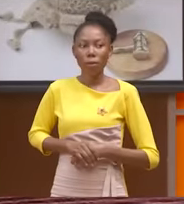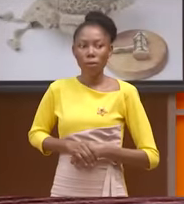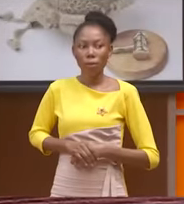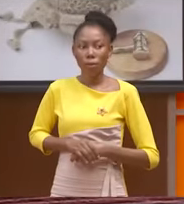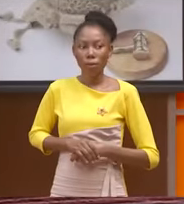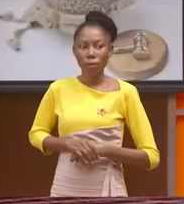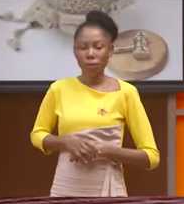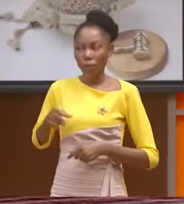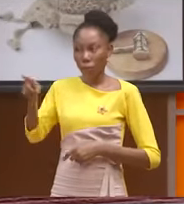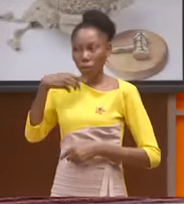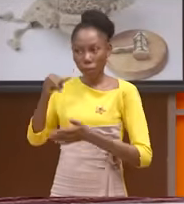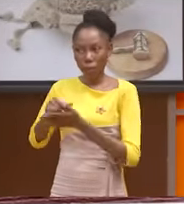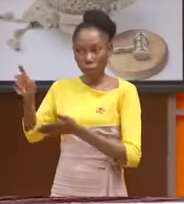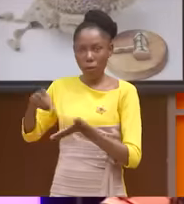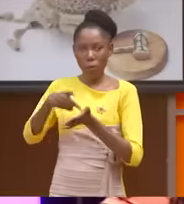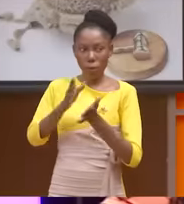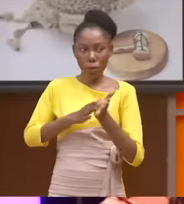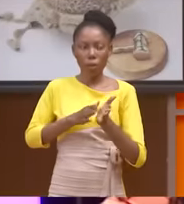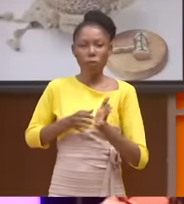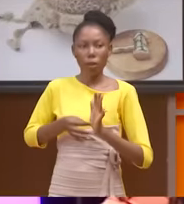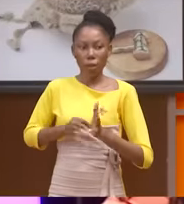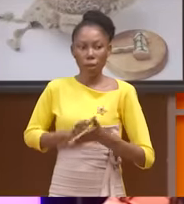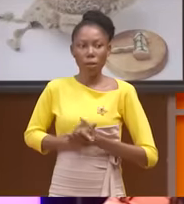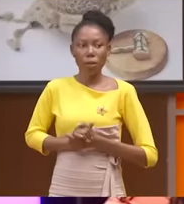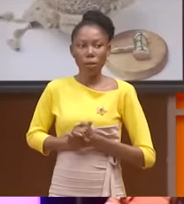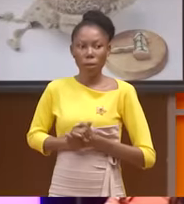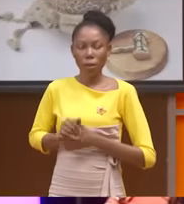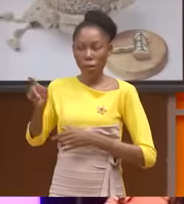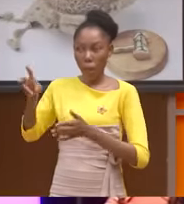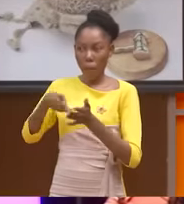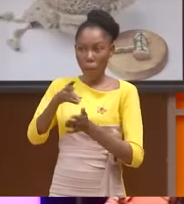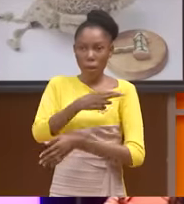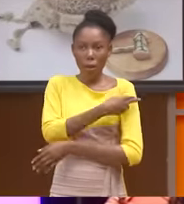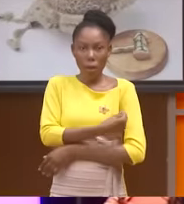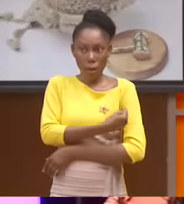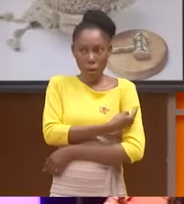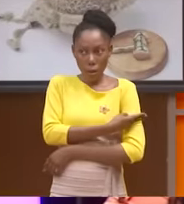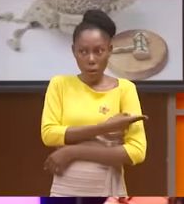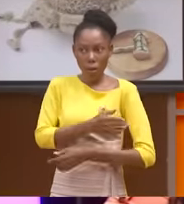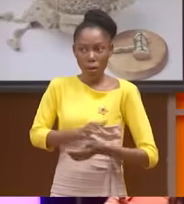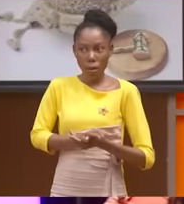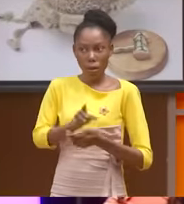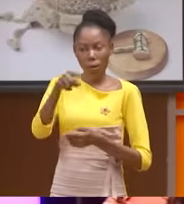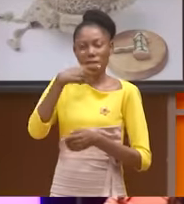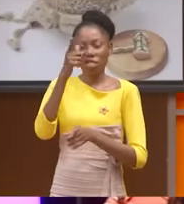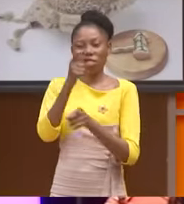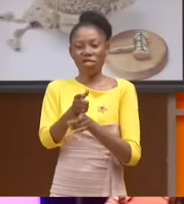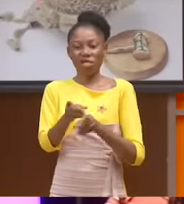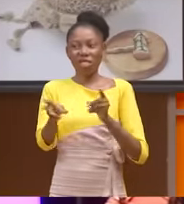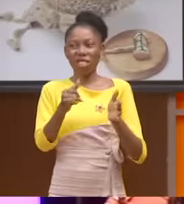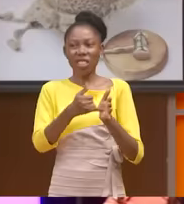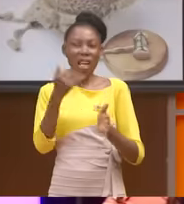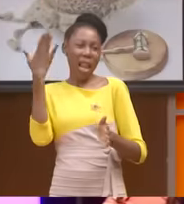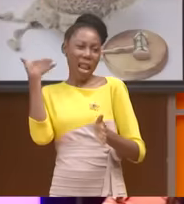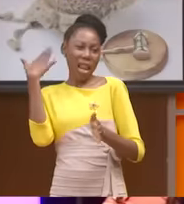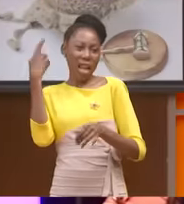He claims that he pays their school fees. Yes, he pays school fees. He picks their medical bill. He just did it last time.